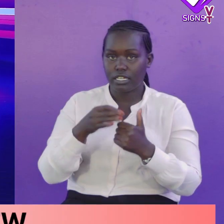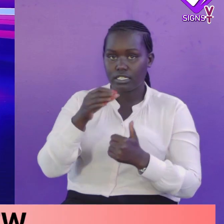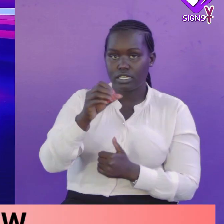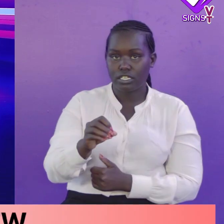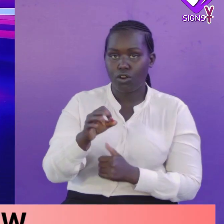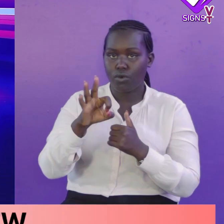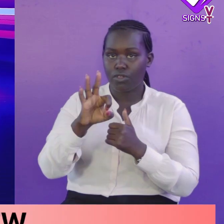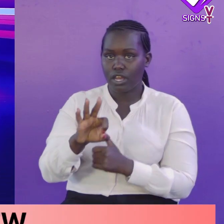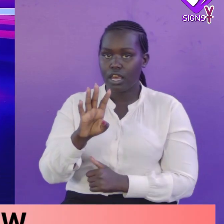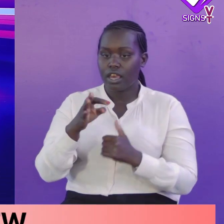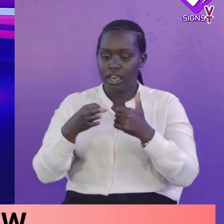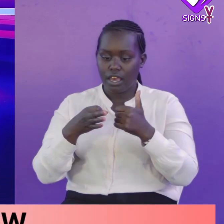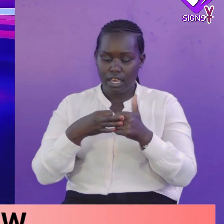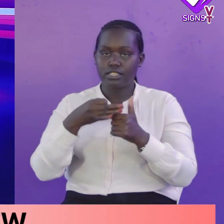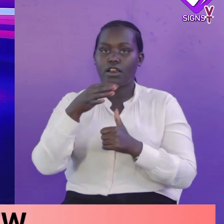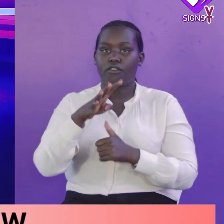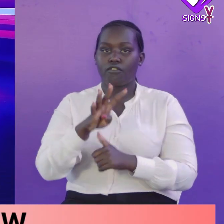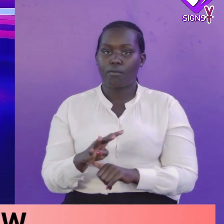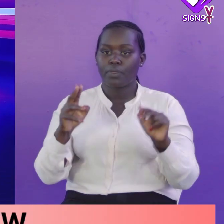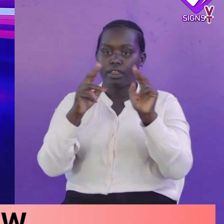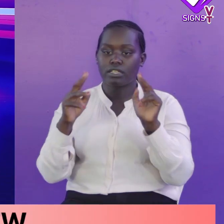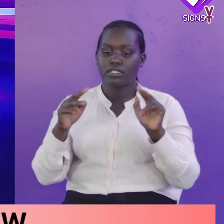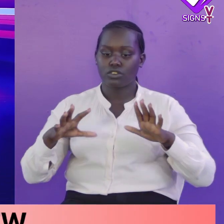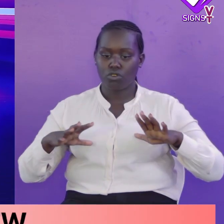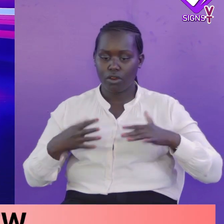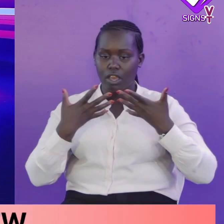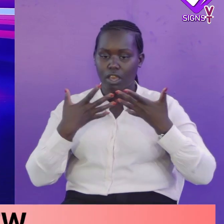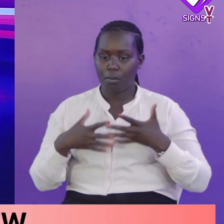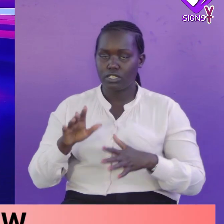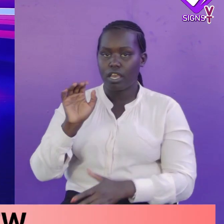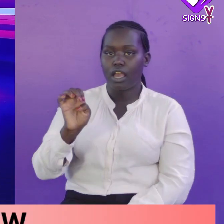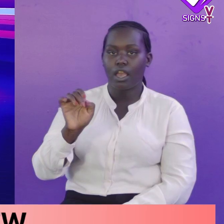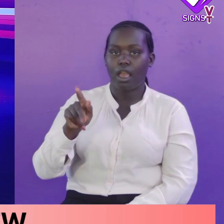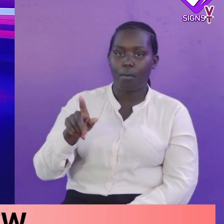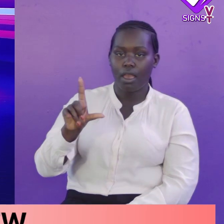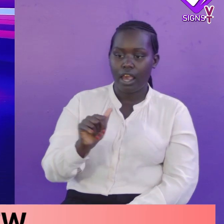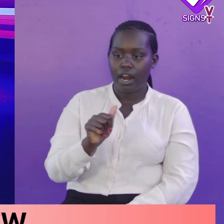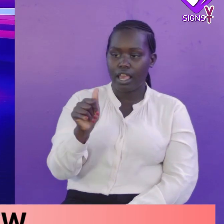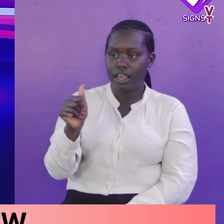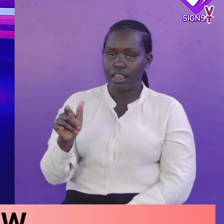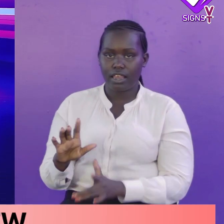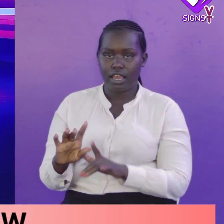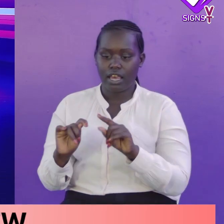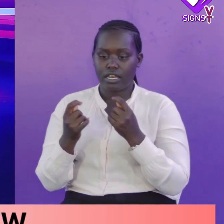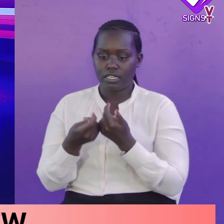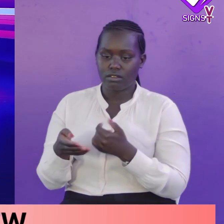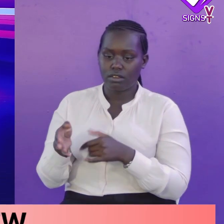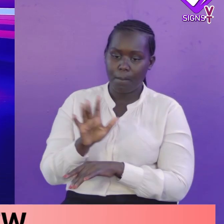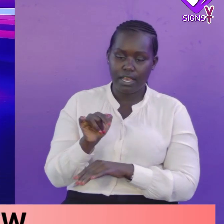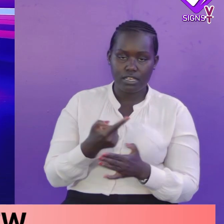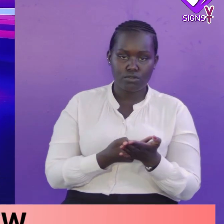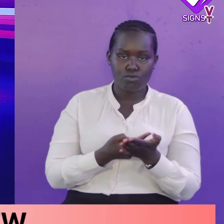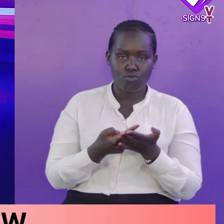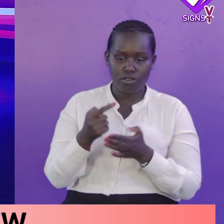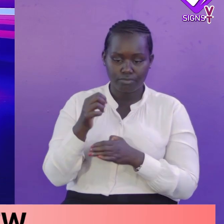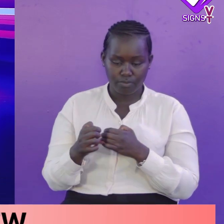980384. The international break is over. The English Premier League and other leagues resumed this weekend,